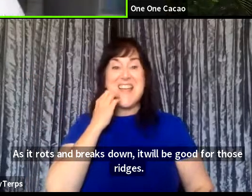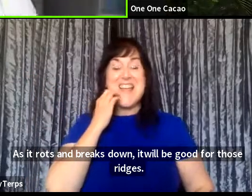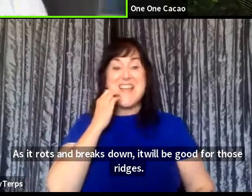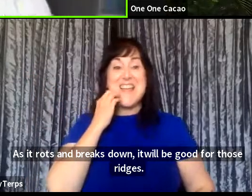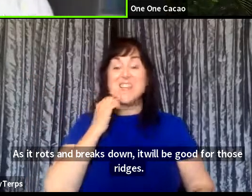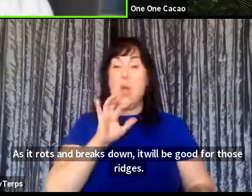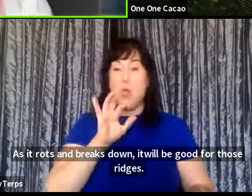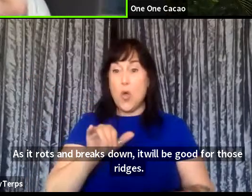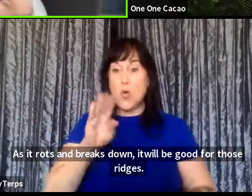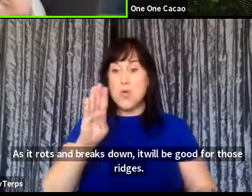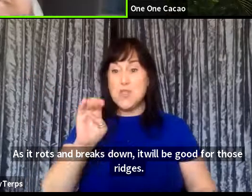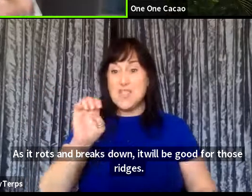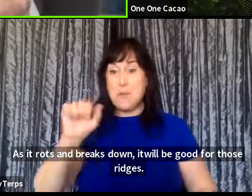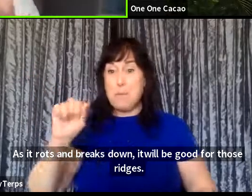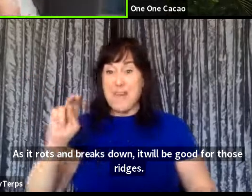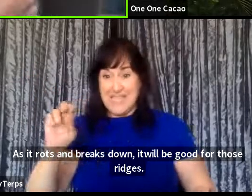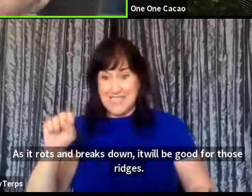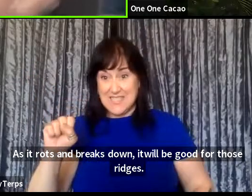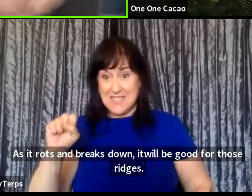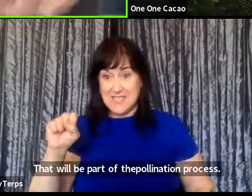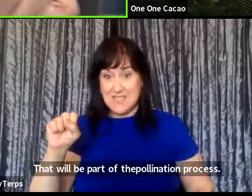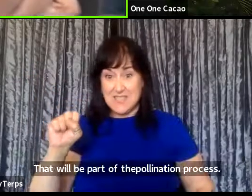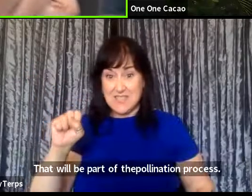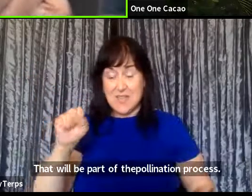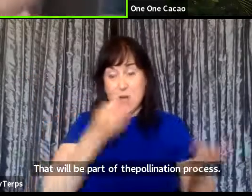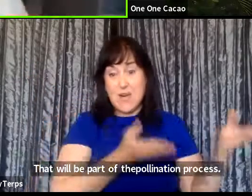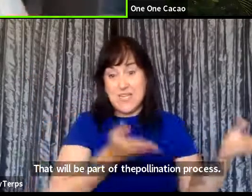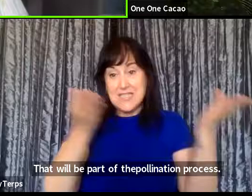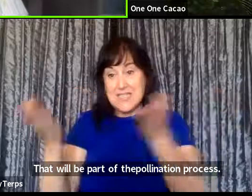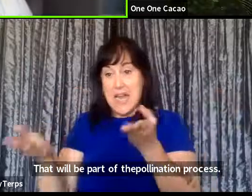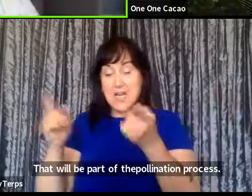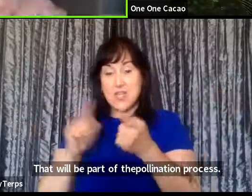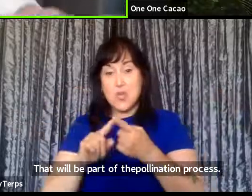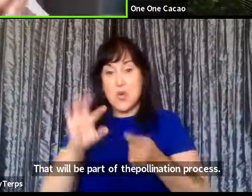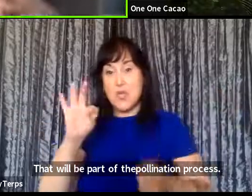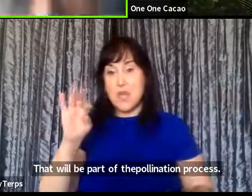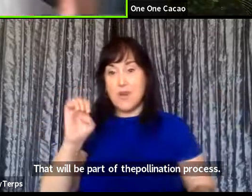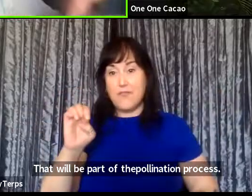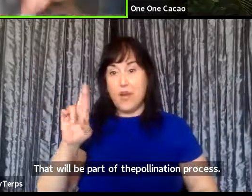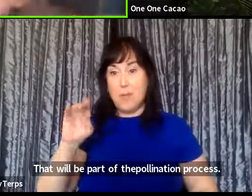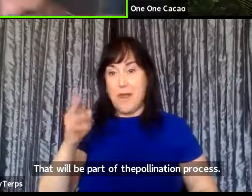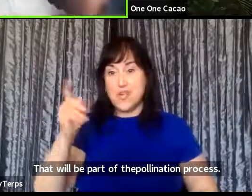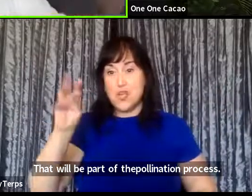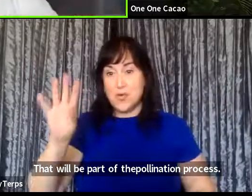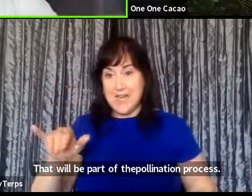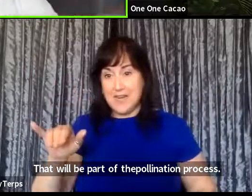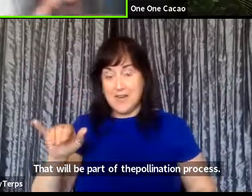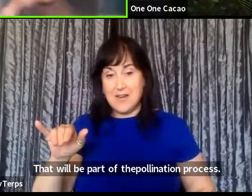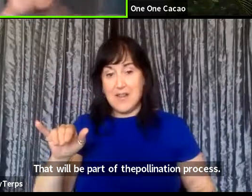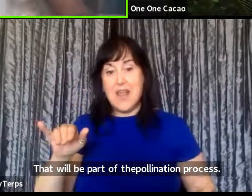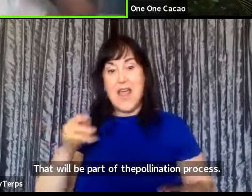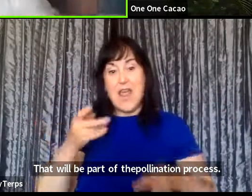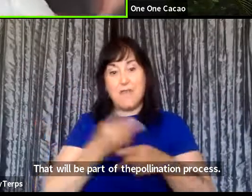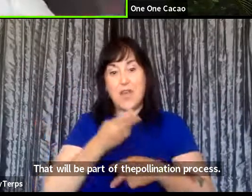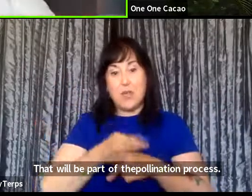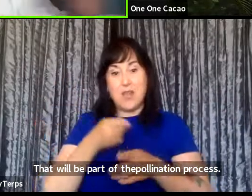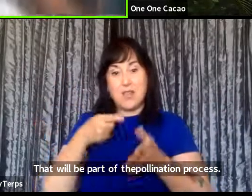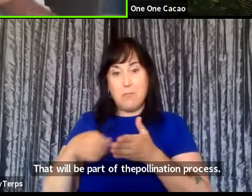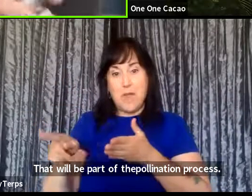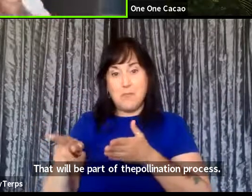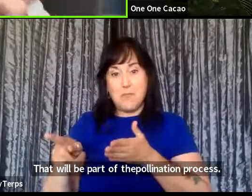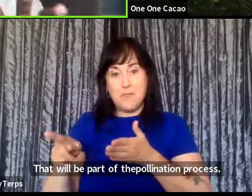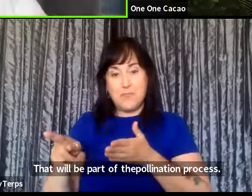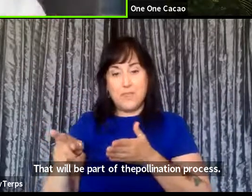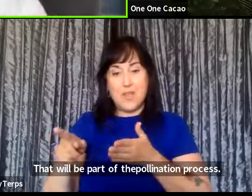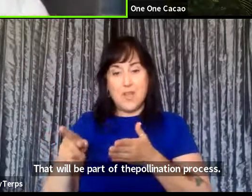these beans, a ton of these individual beans, over to a fermentary, and we'll work out payment. Payment is still based here in Jamaica on wooden boxes. When